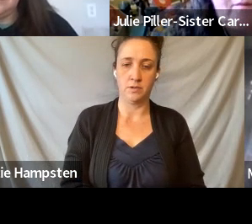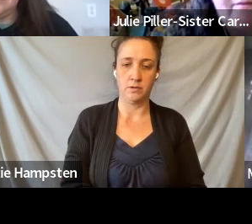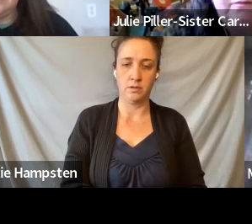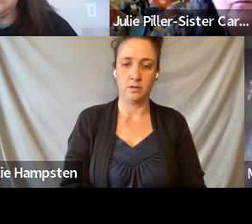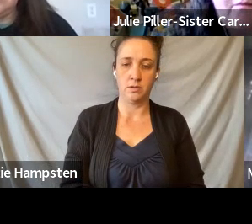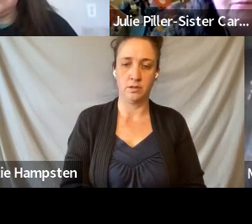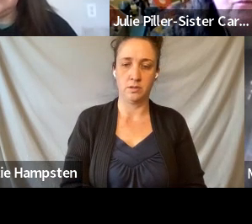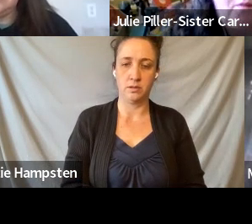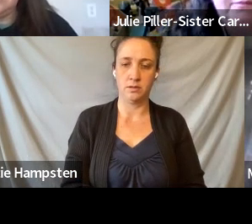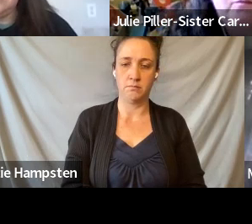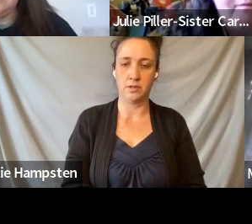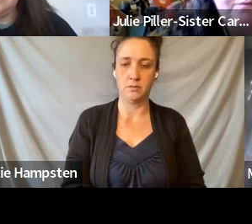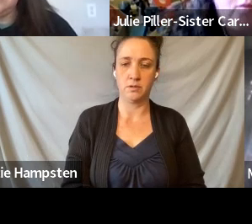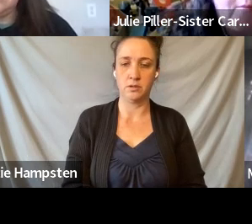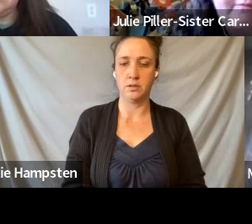Thanks for that, Amy.